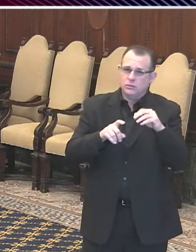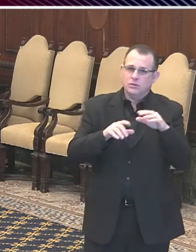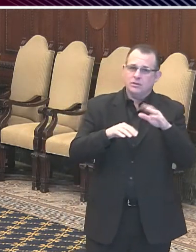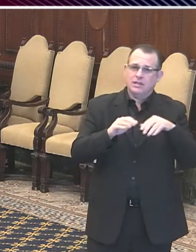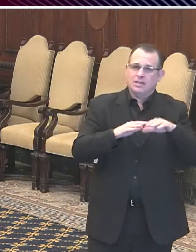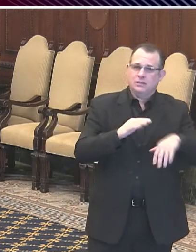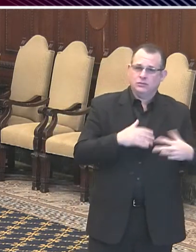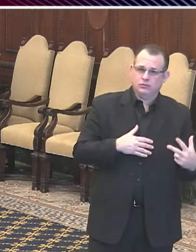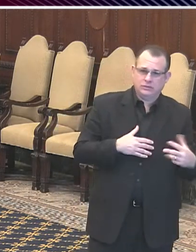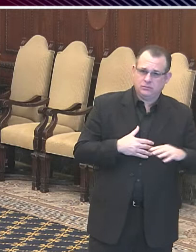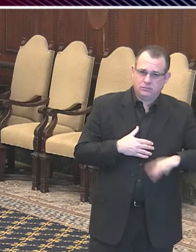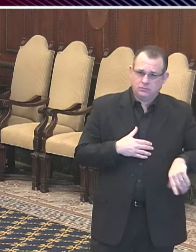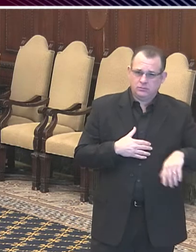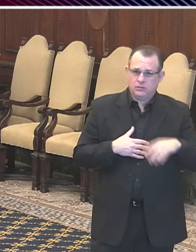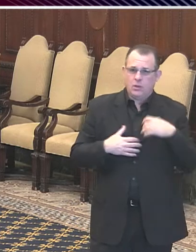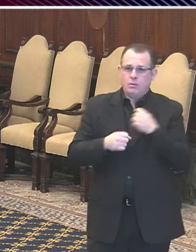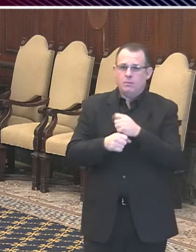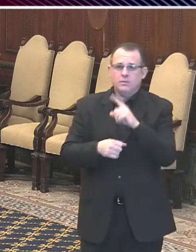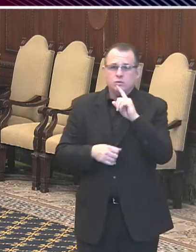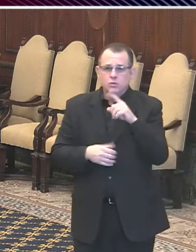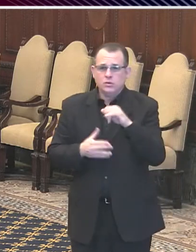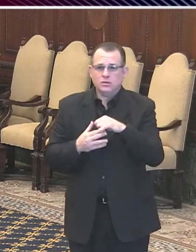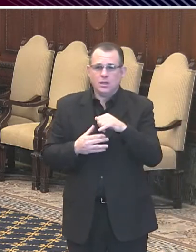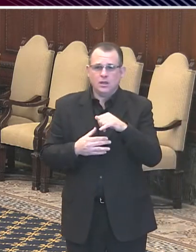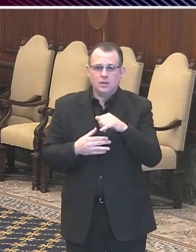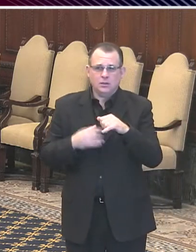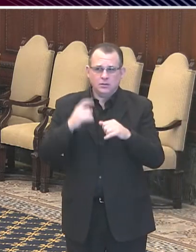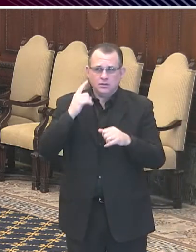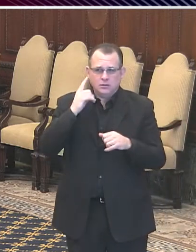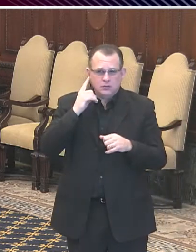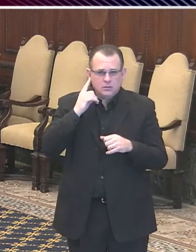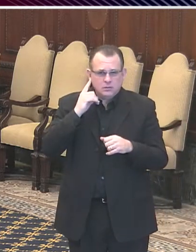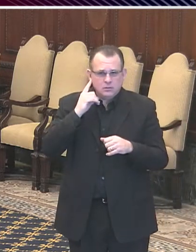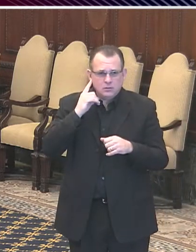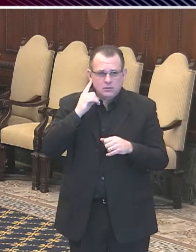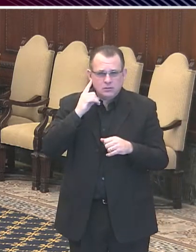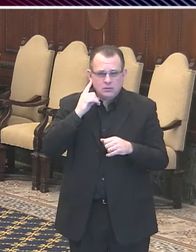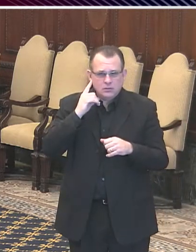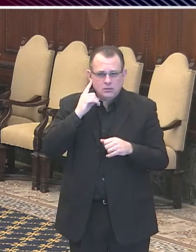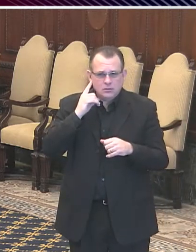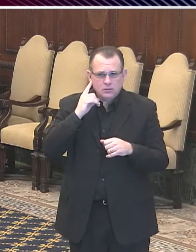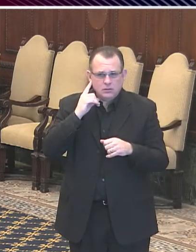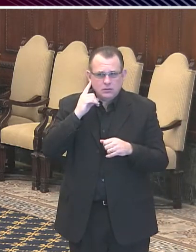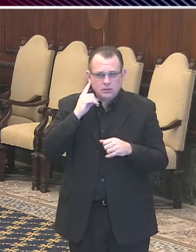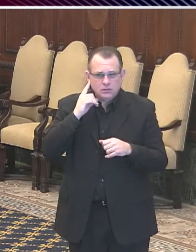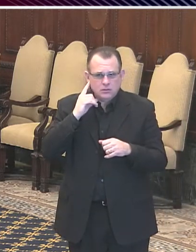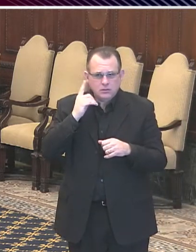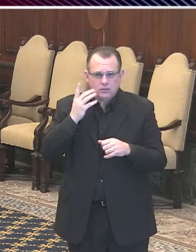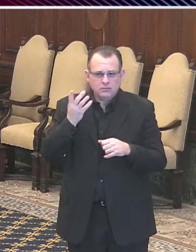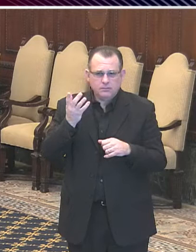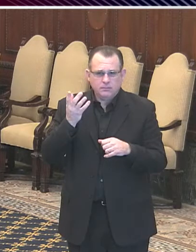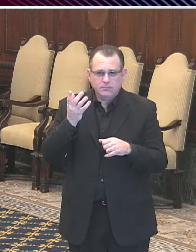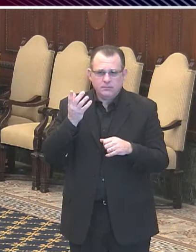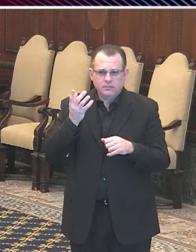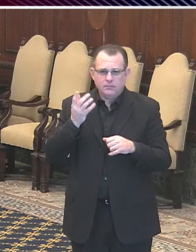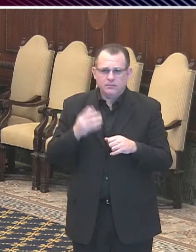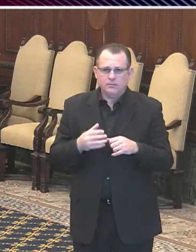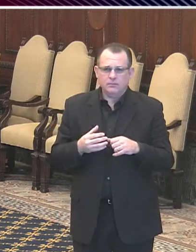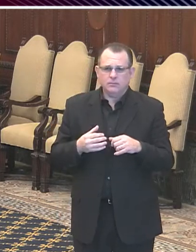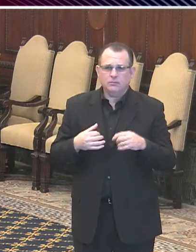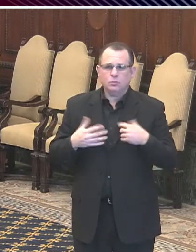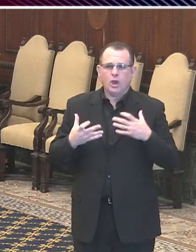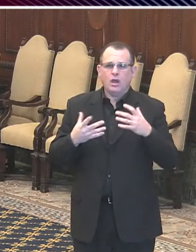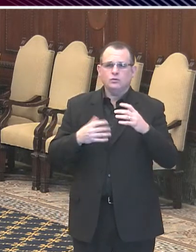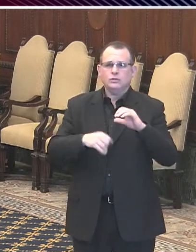we want to make sure you understand how to ask your questions. So please raise your hand. The